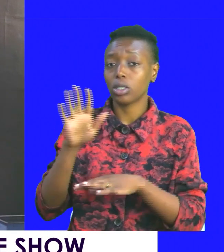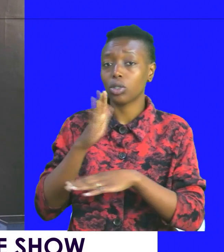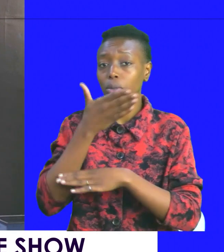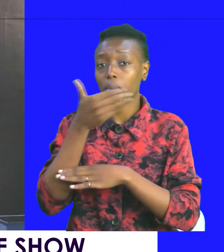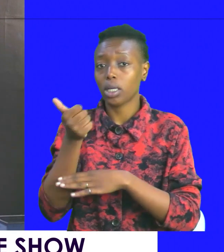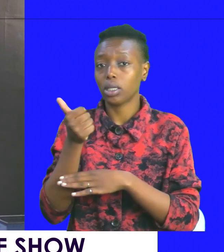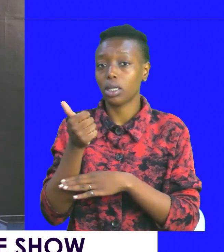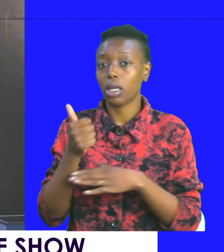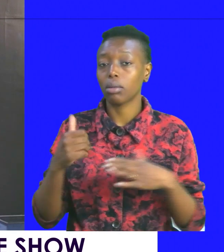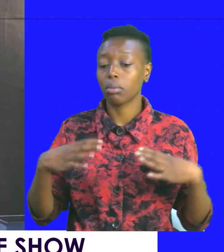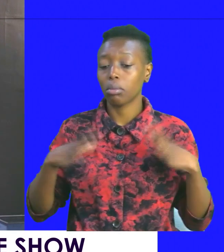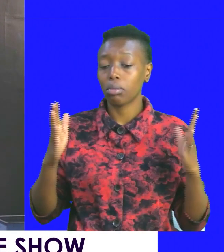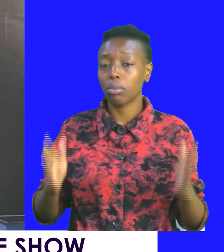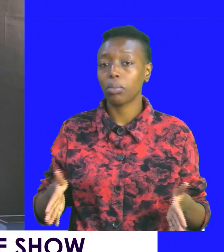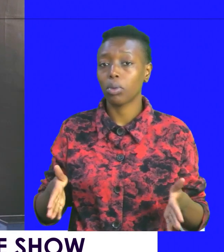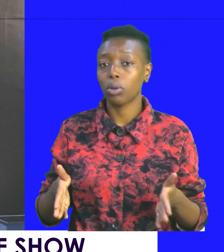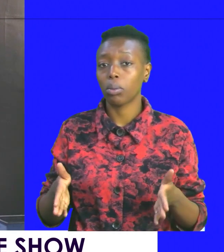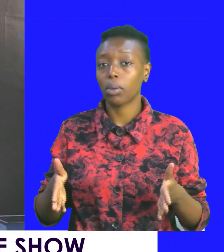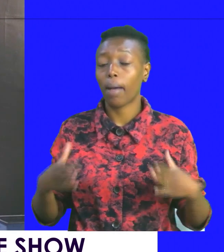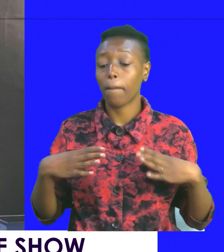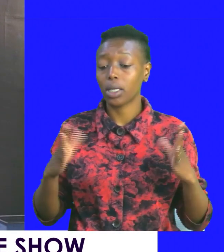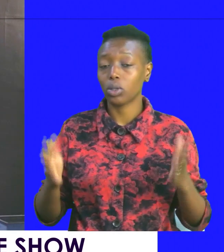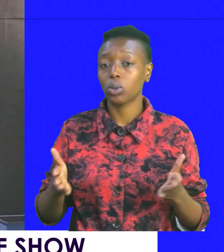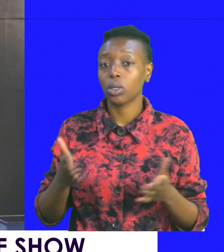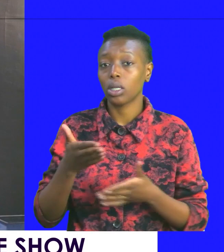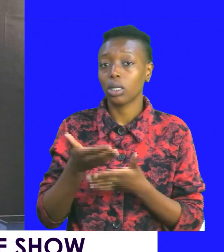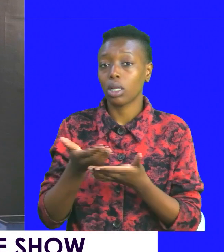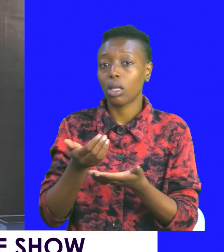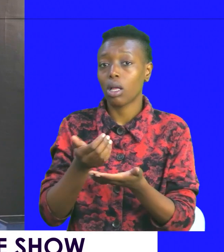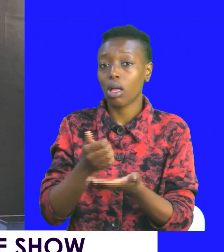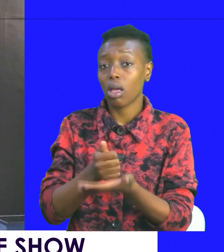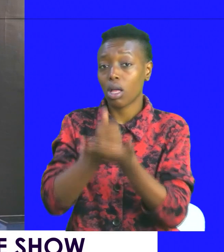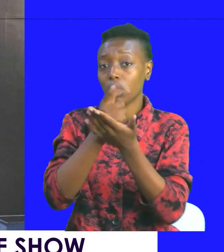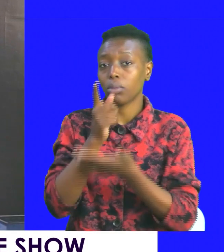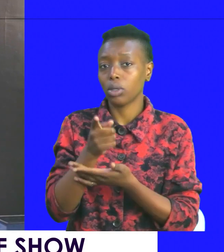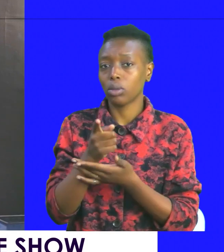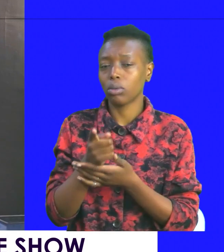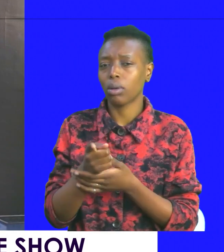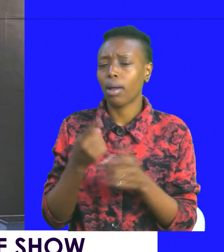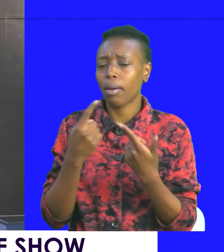employment sector. But I'm talking about your mindset,